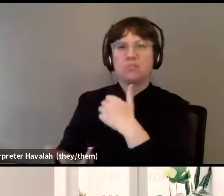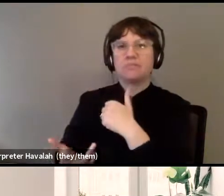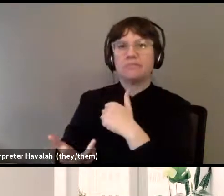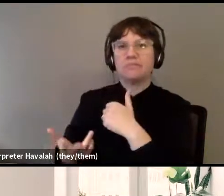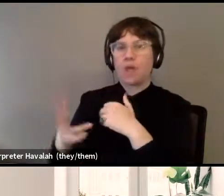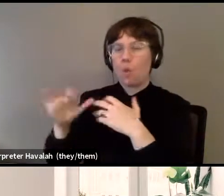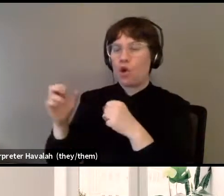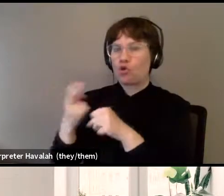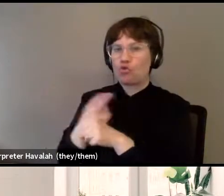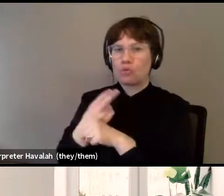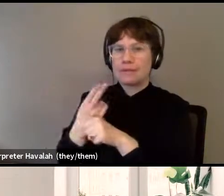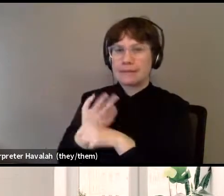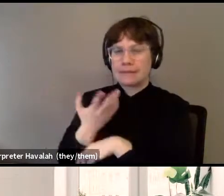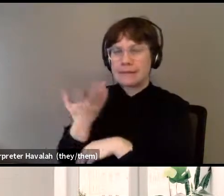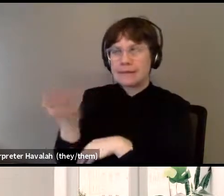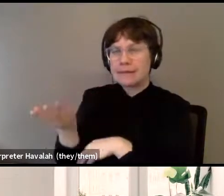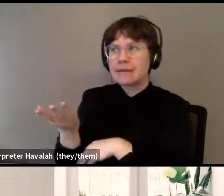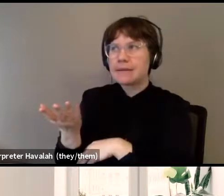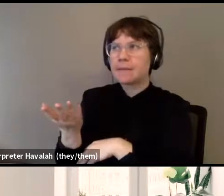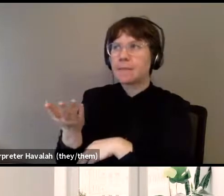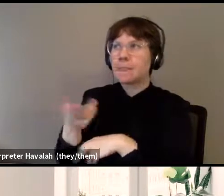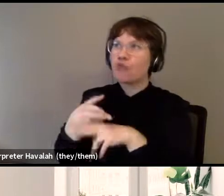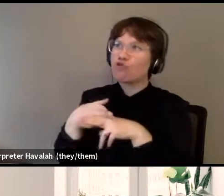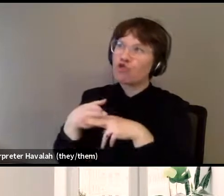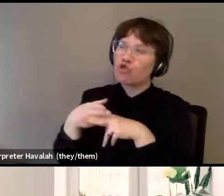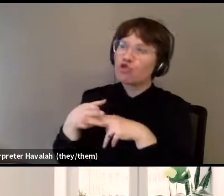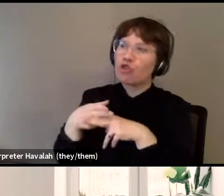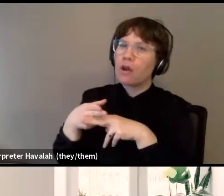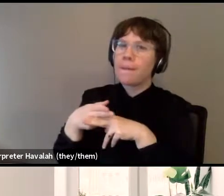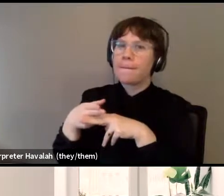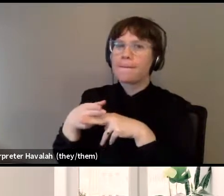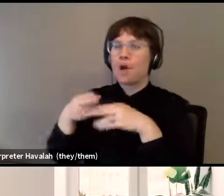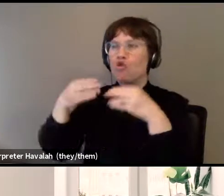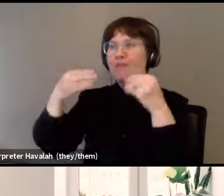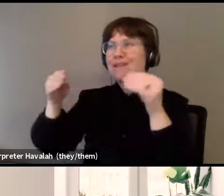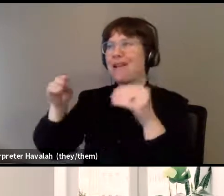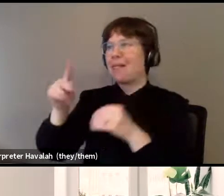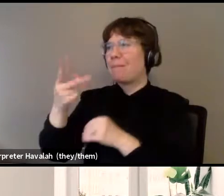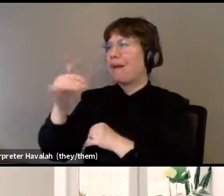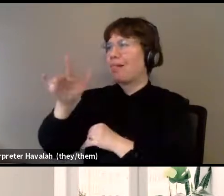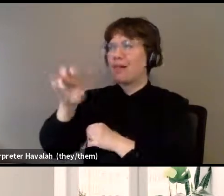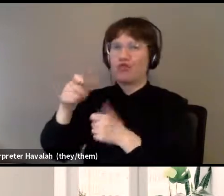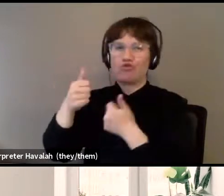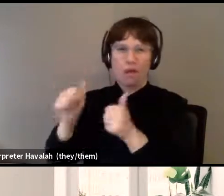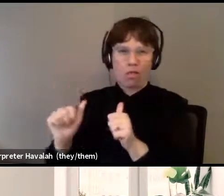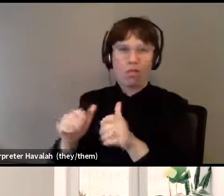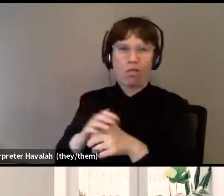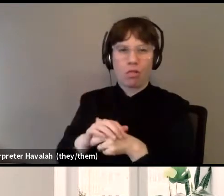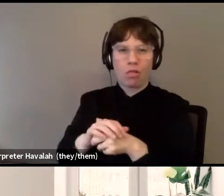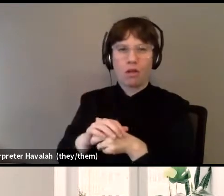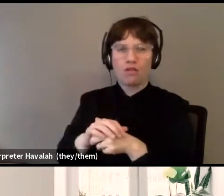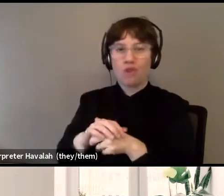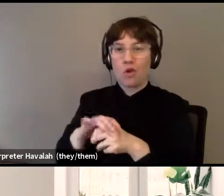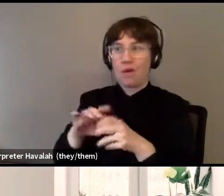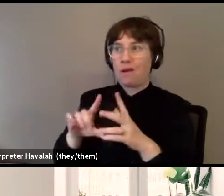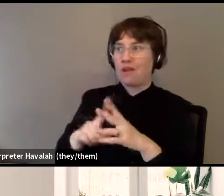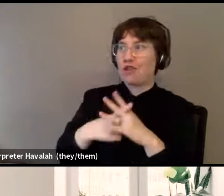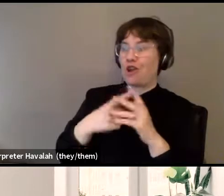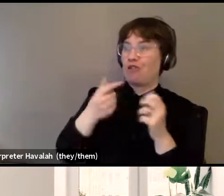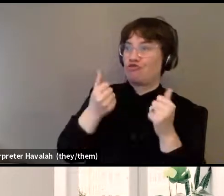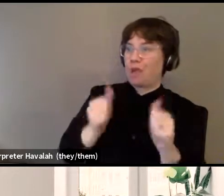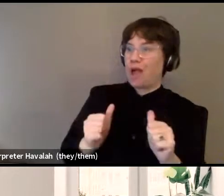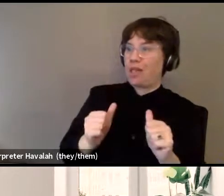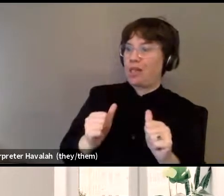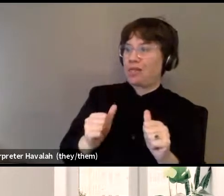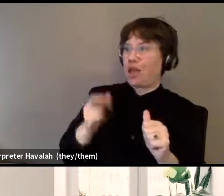that like short-term retail pilot. And so I wound up doing the pilot first and then finding out that